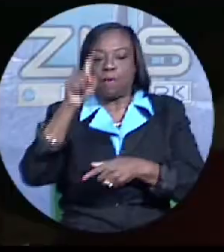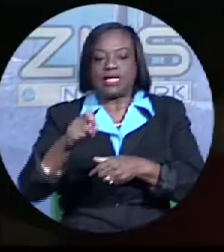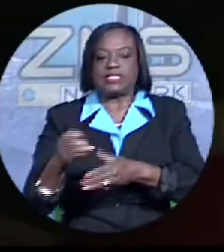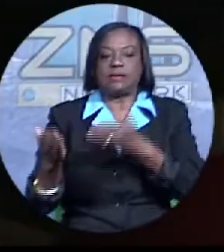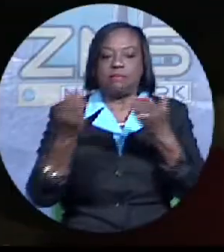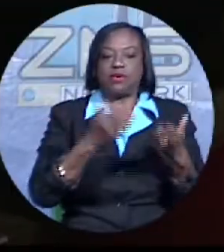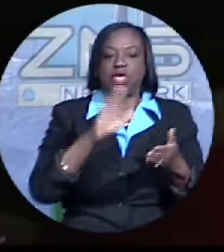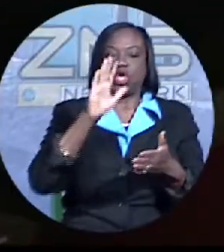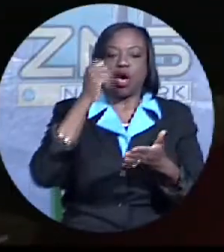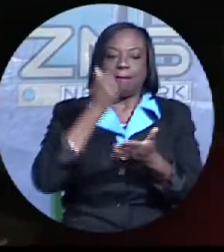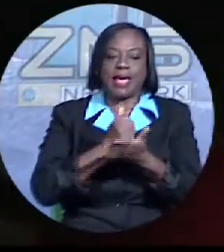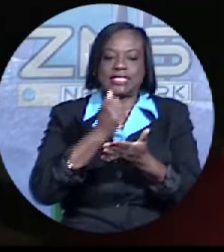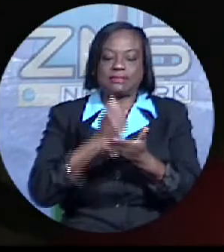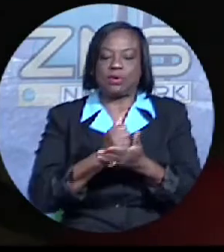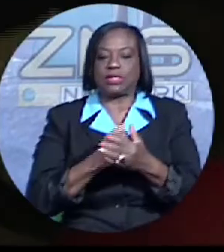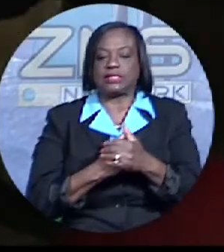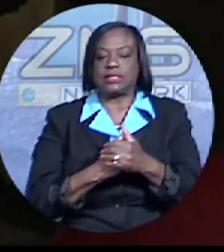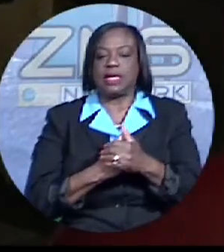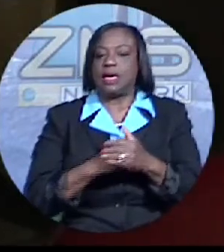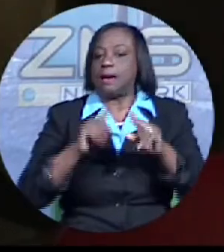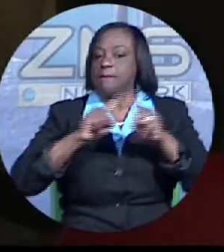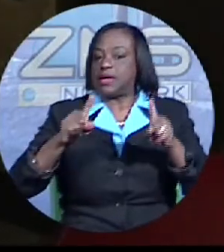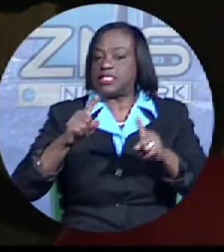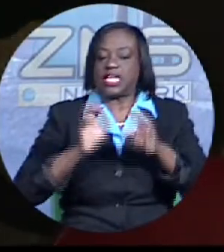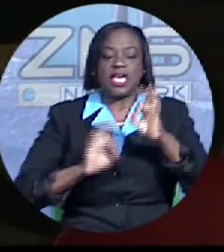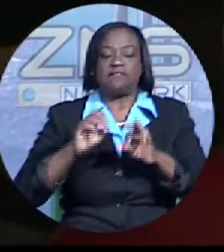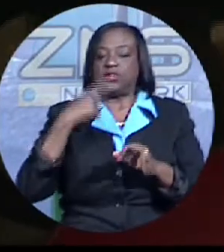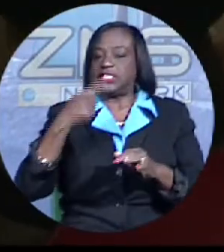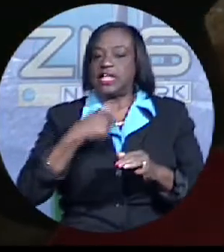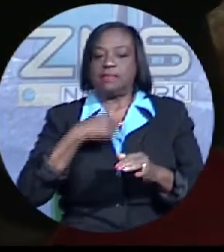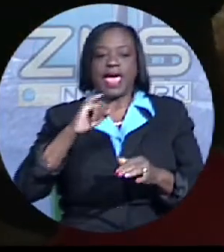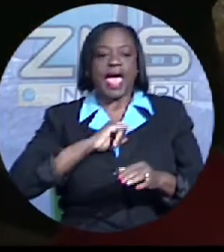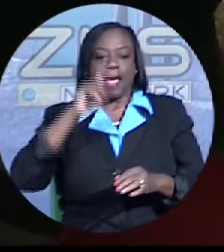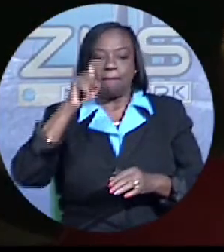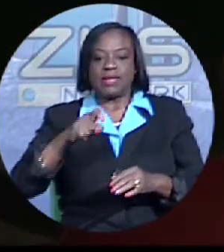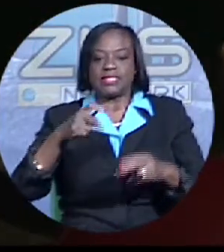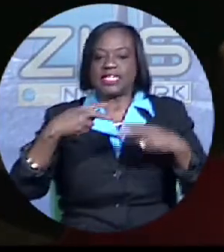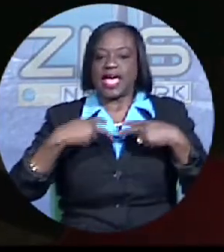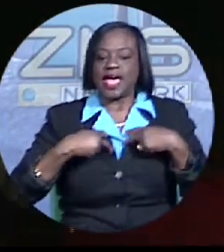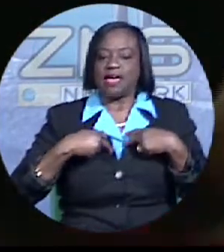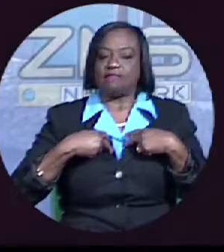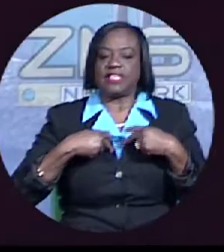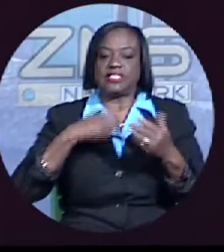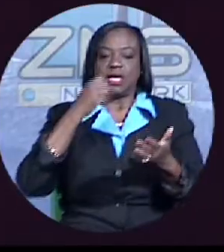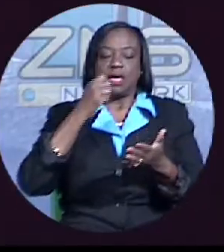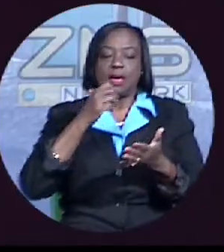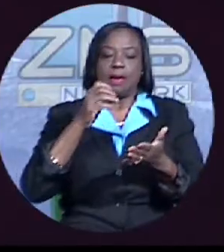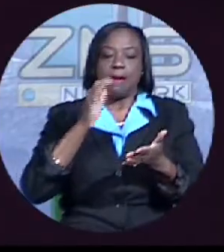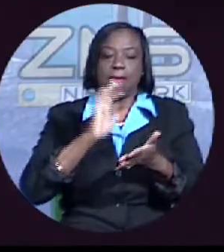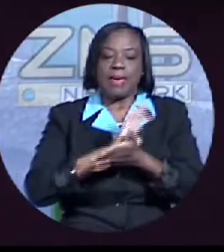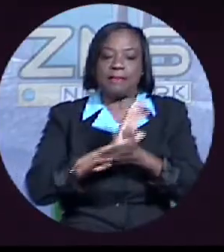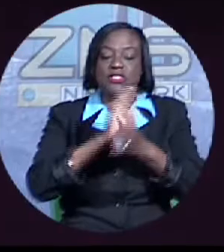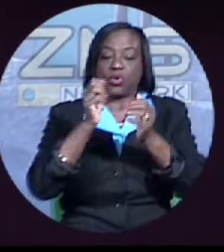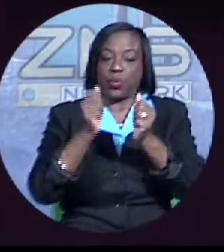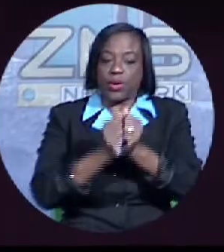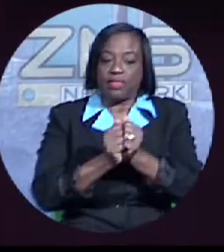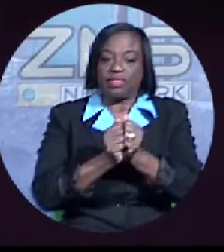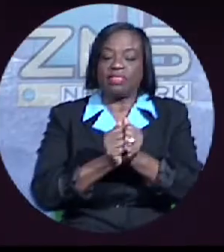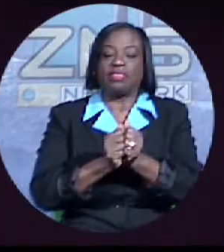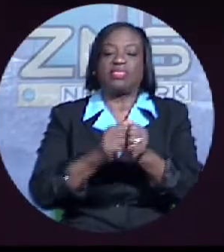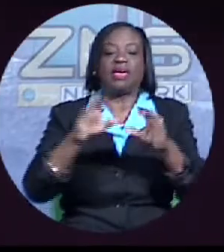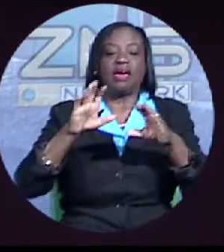the old voter's card. But if you tell me I have to have these documents along with the card, we avoid this whole